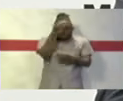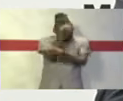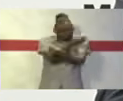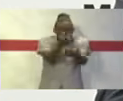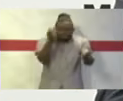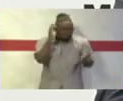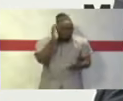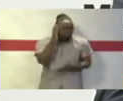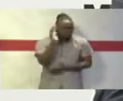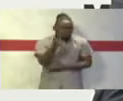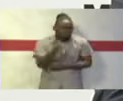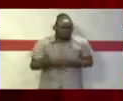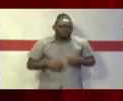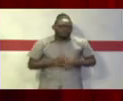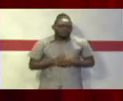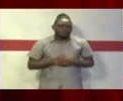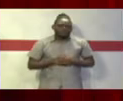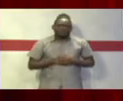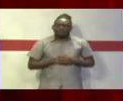to you all as well.